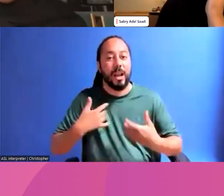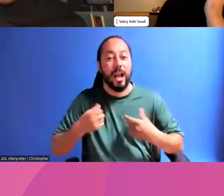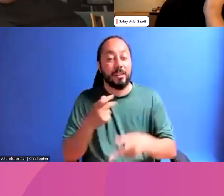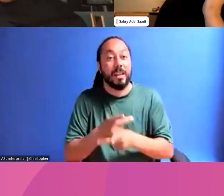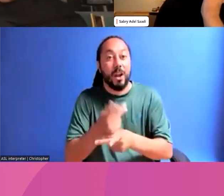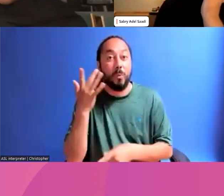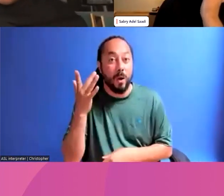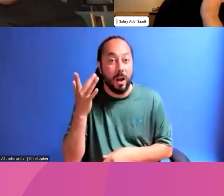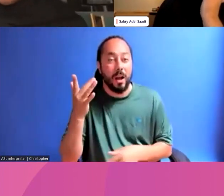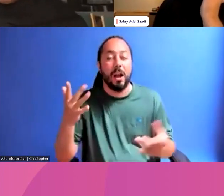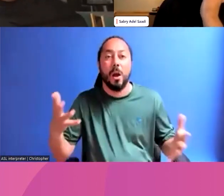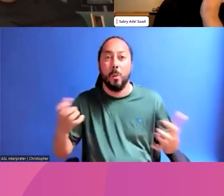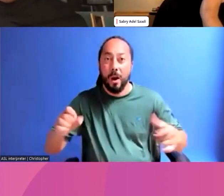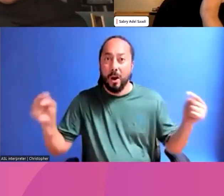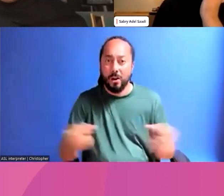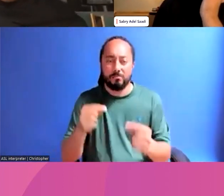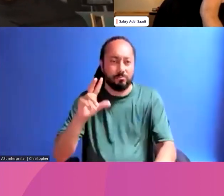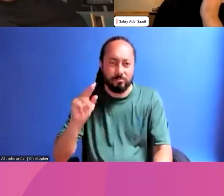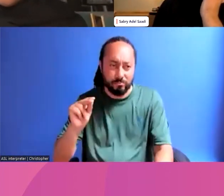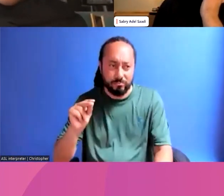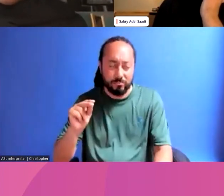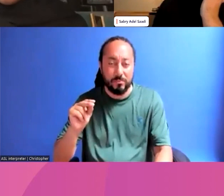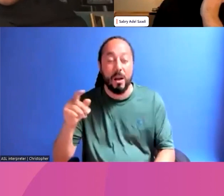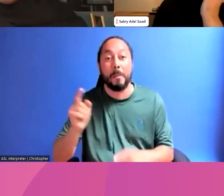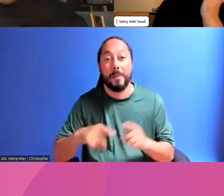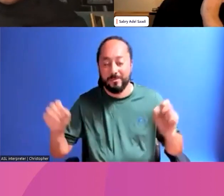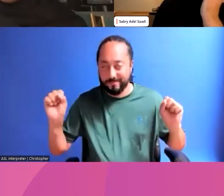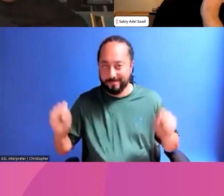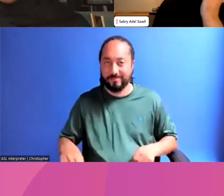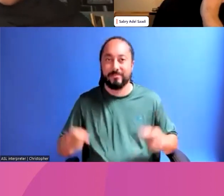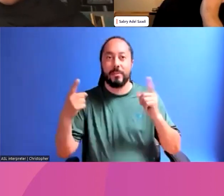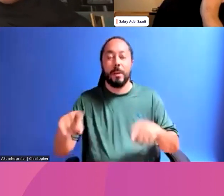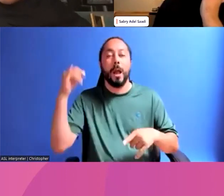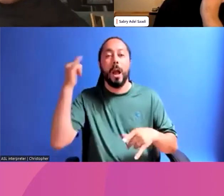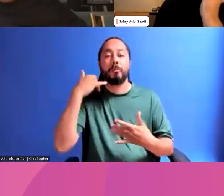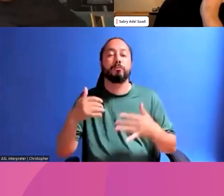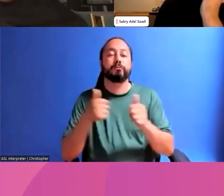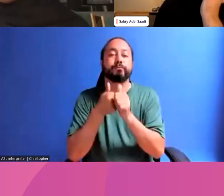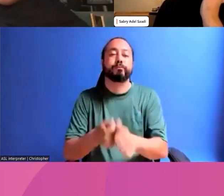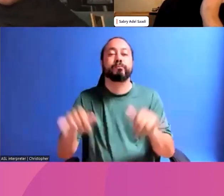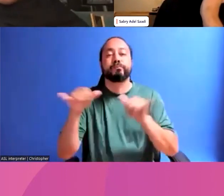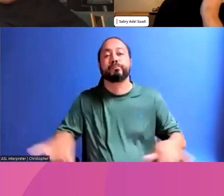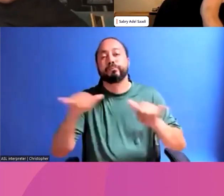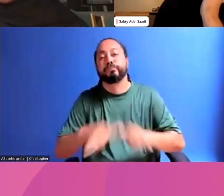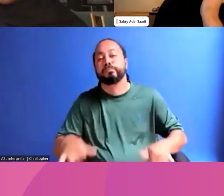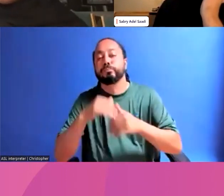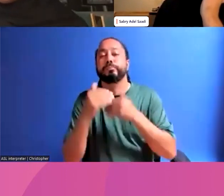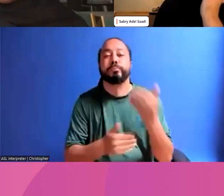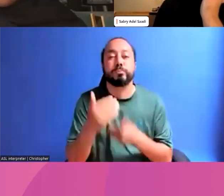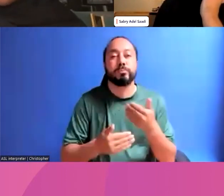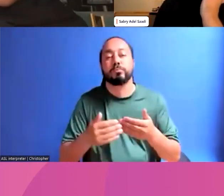of wanting to produce harm, but then that can easily happen when we're just following standard procedures and protocols,